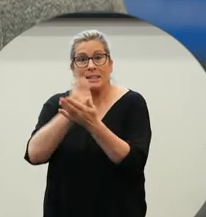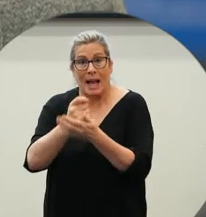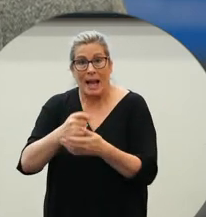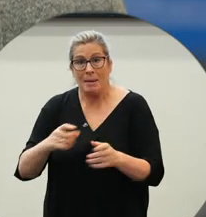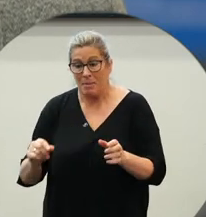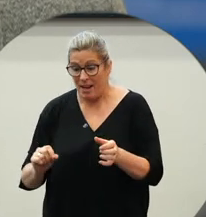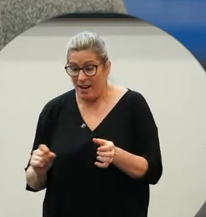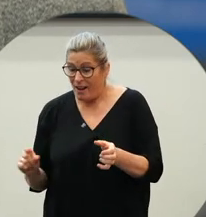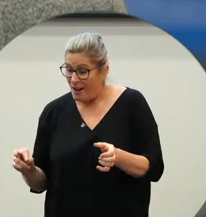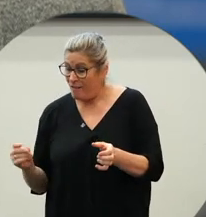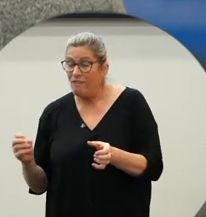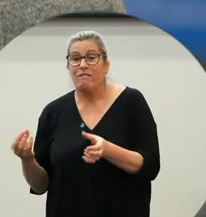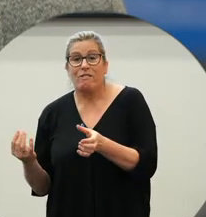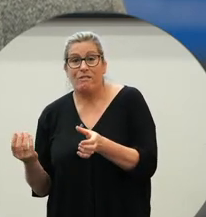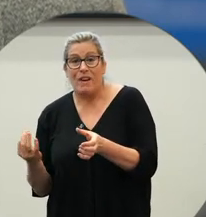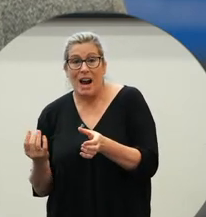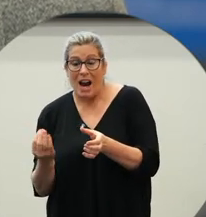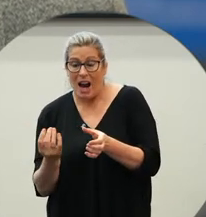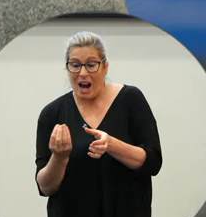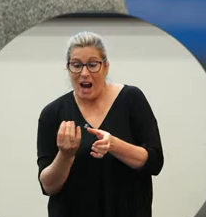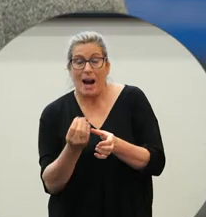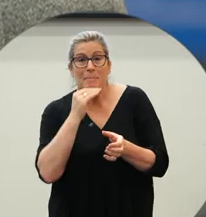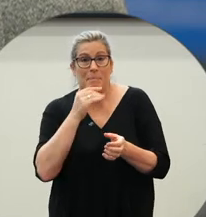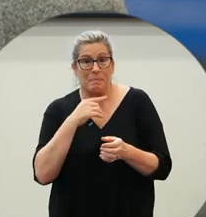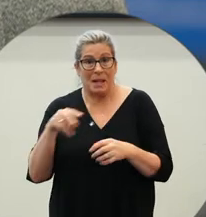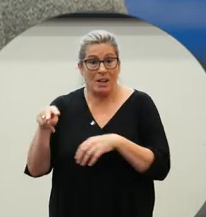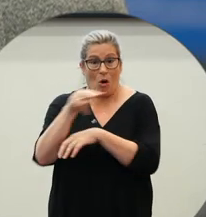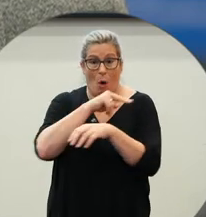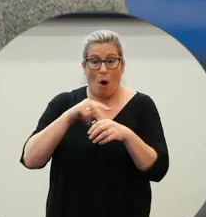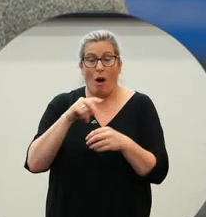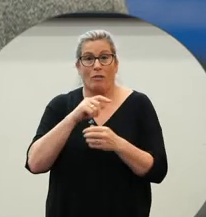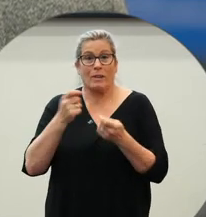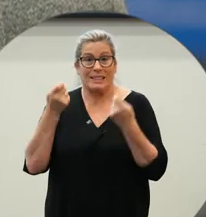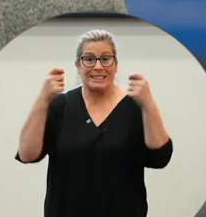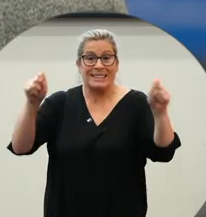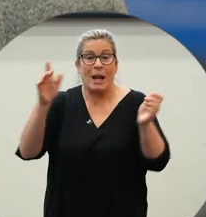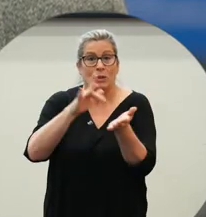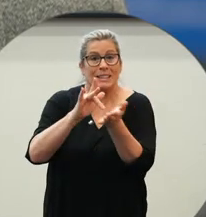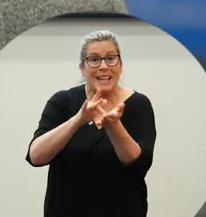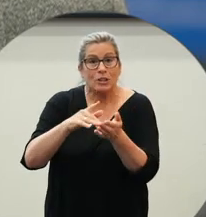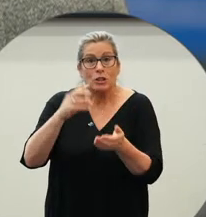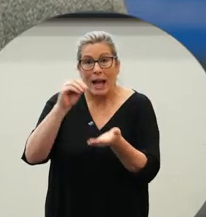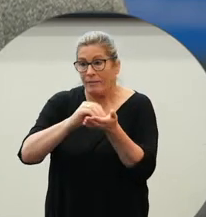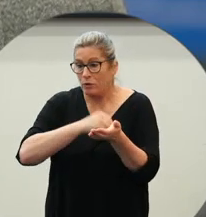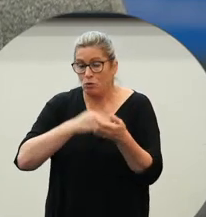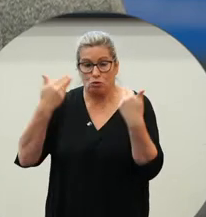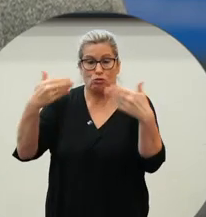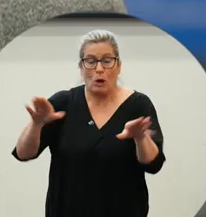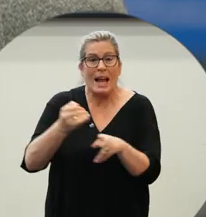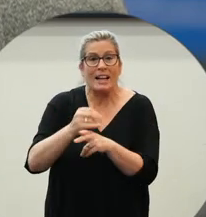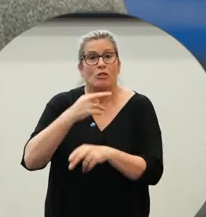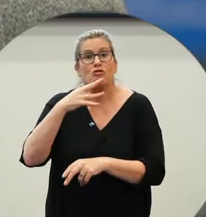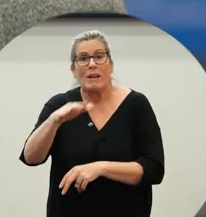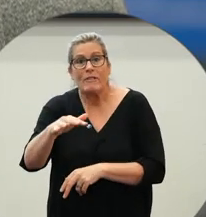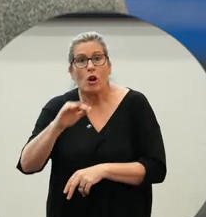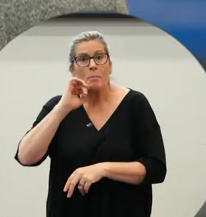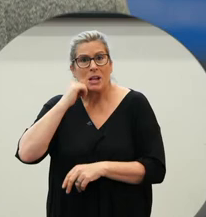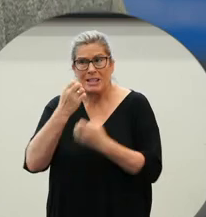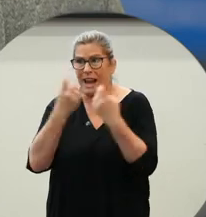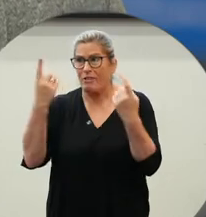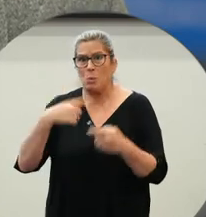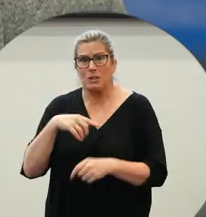blow up, they were over Strabane town centre. So they had to drop the bomb into the river in the center of the town with everybody in Strabane looking